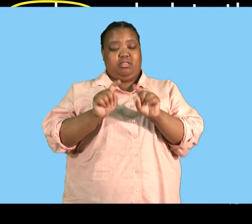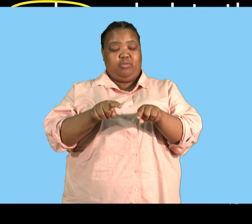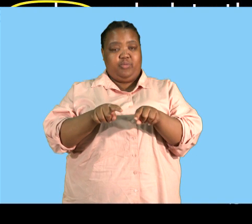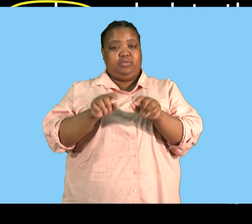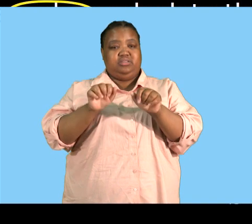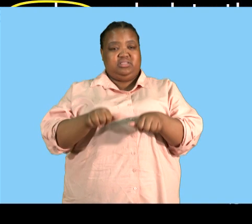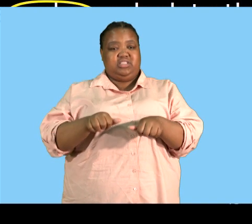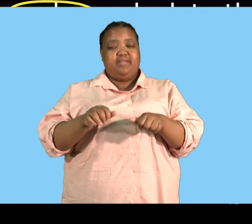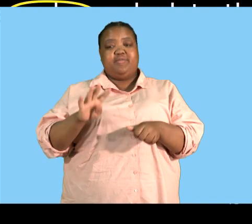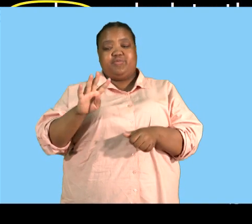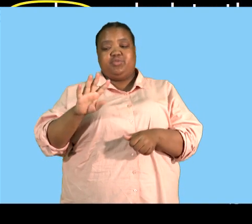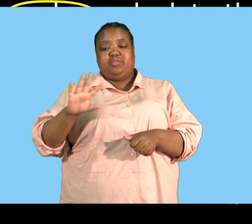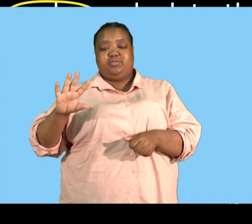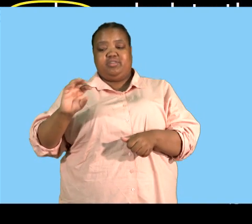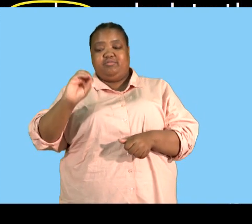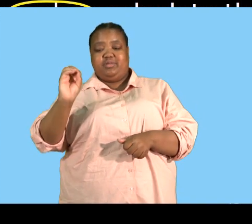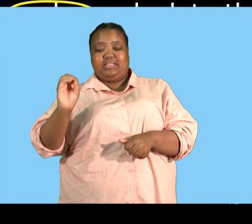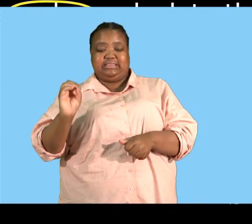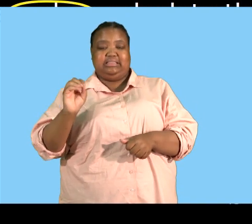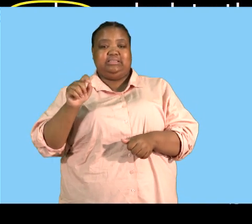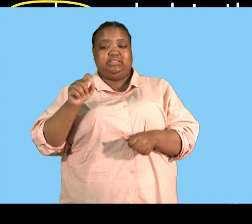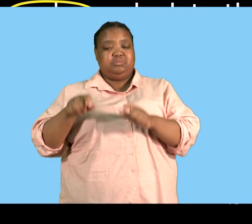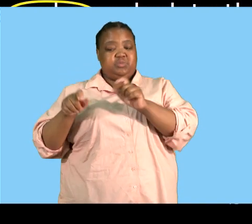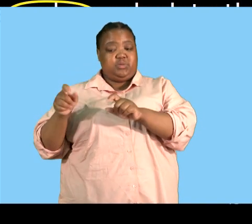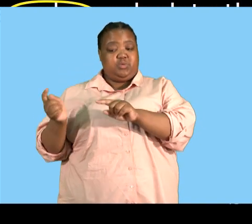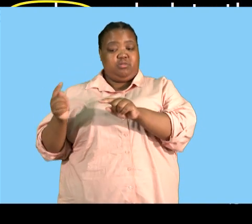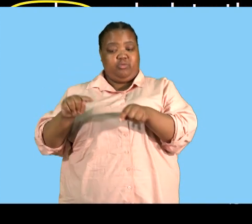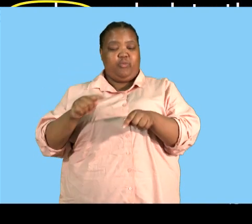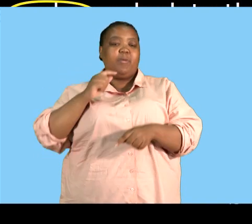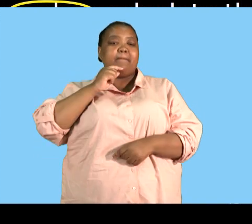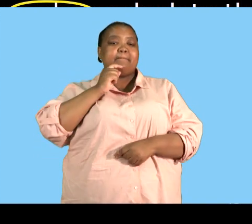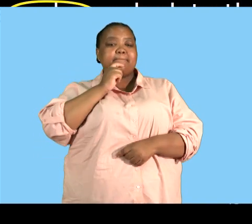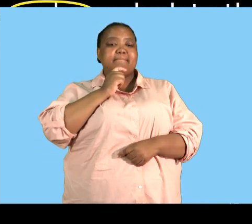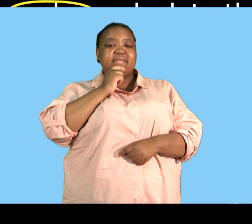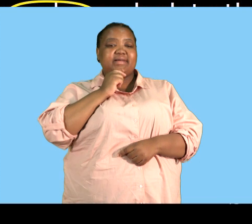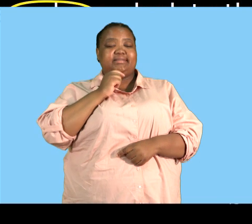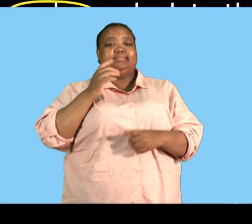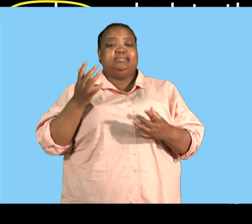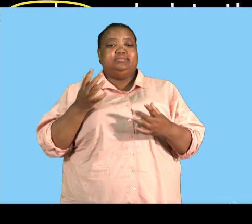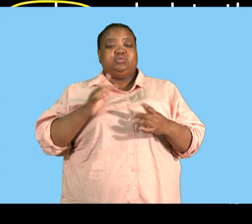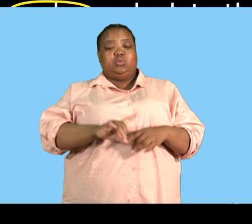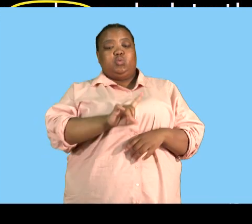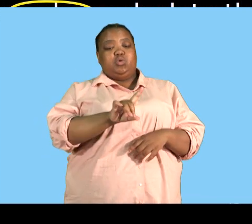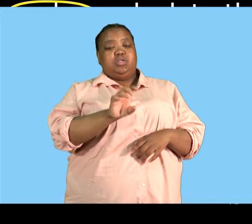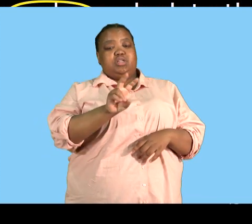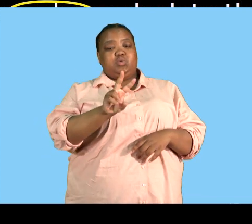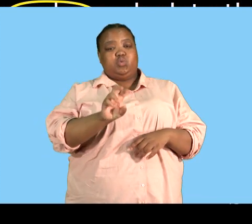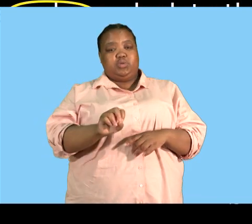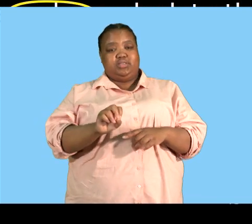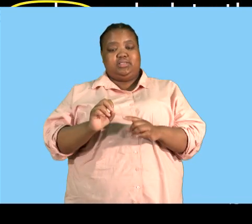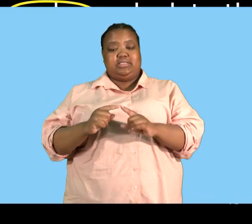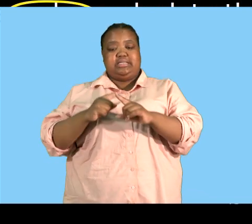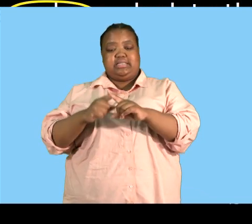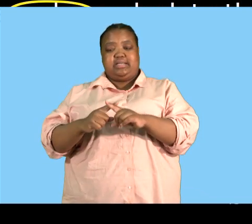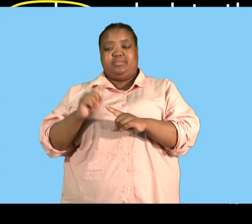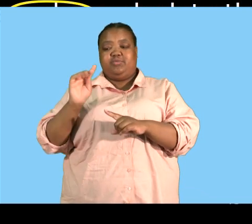were males. So we are going to multiply that by 45 over